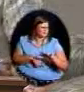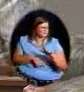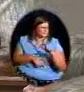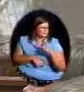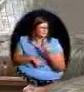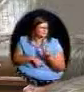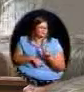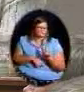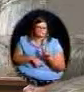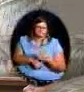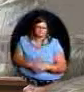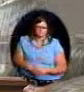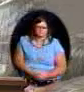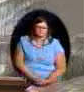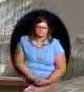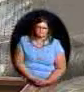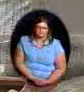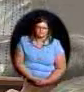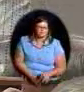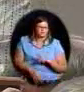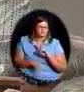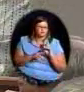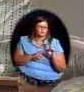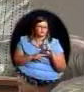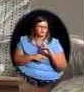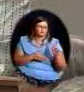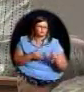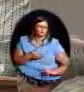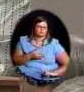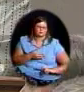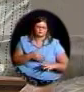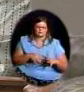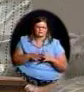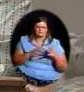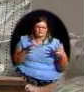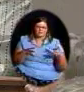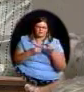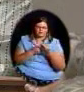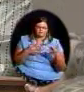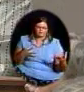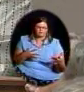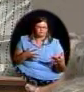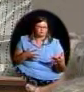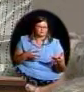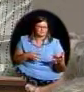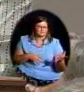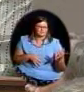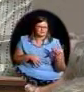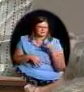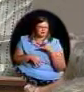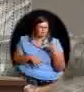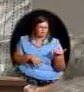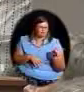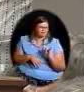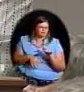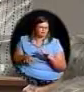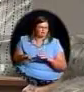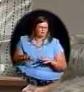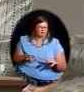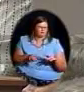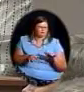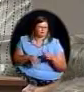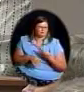Okay, the results. That was a lot of information. Some of them looked like a piano key to me. Some of it looked a lot